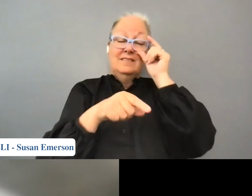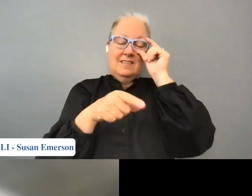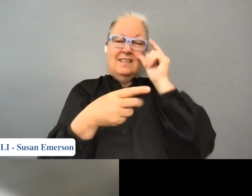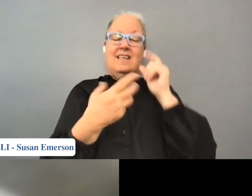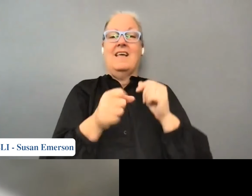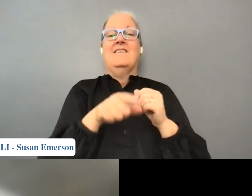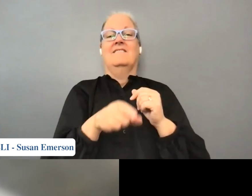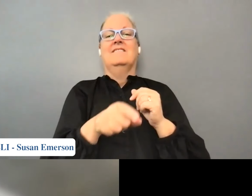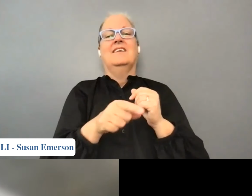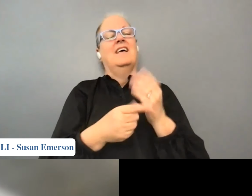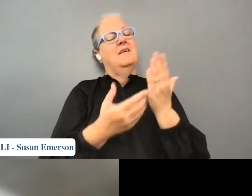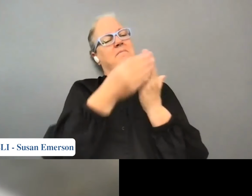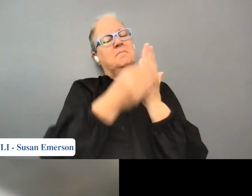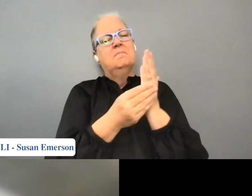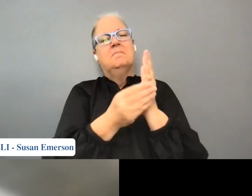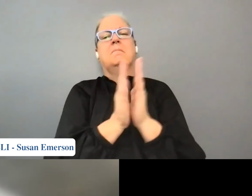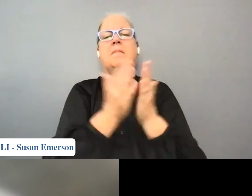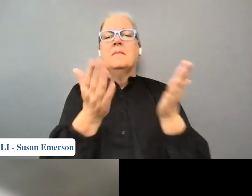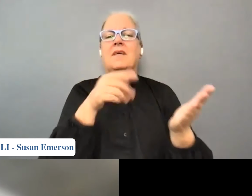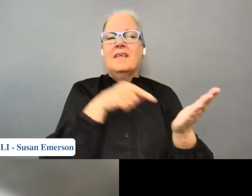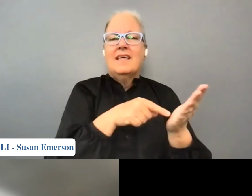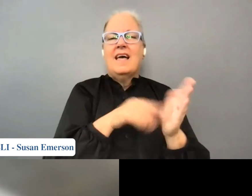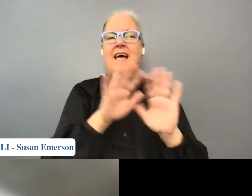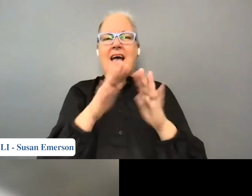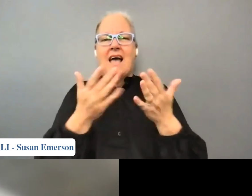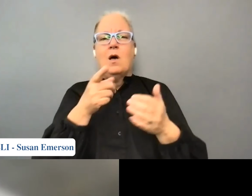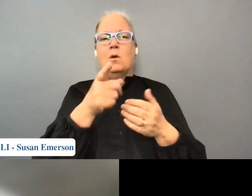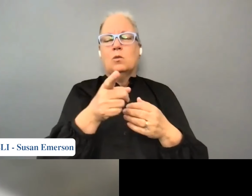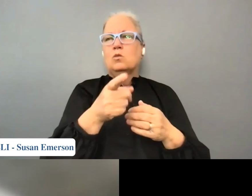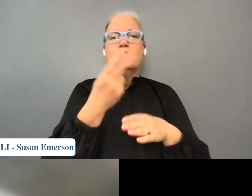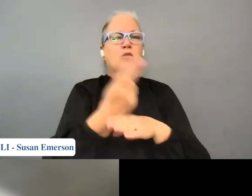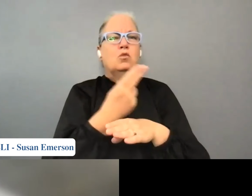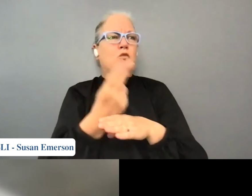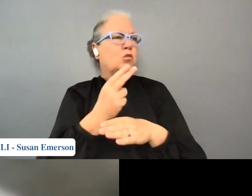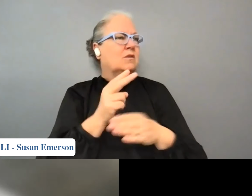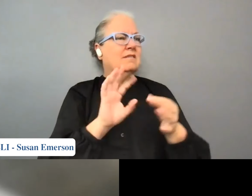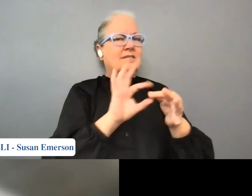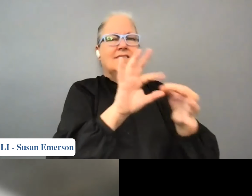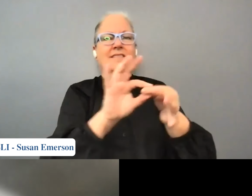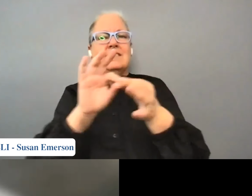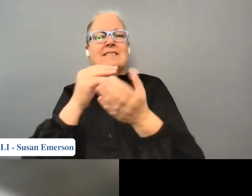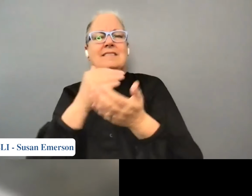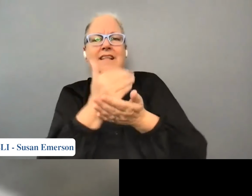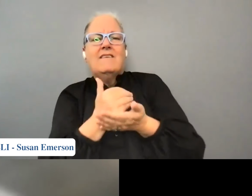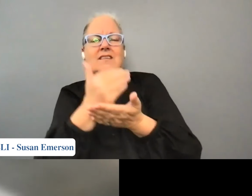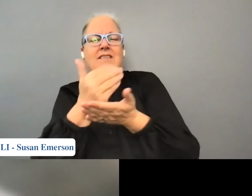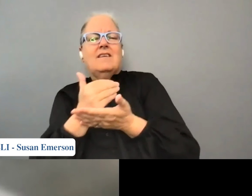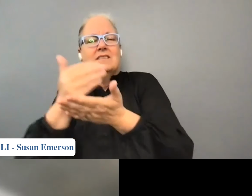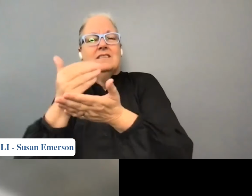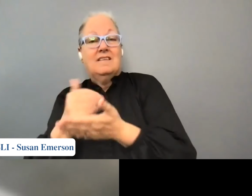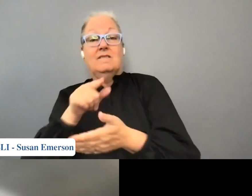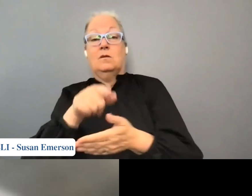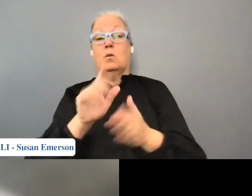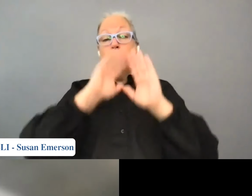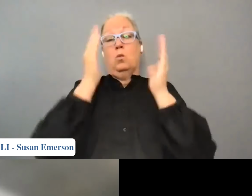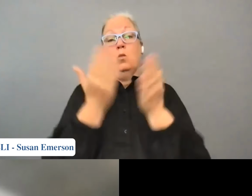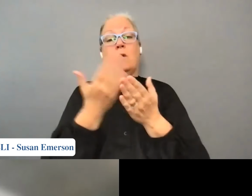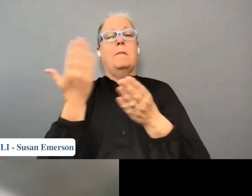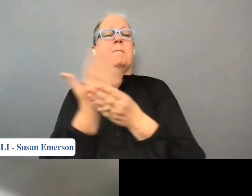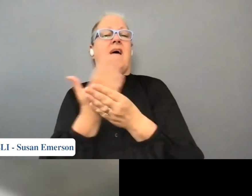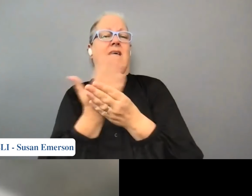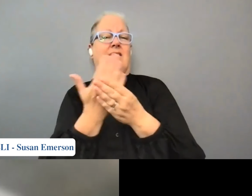Safety First, How to Leverage Safety Nets to Prevent Gender-Based Violence, which can be found on the World Bank's website. It's a course